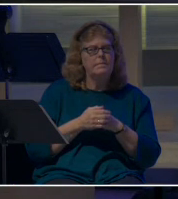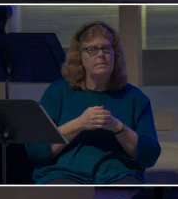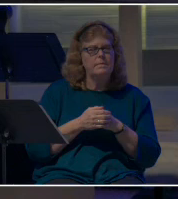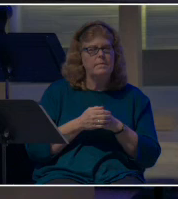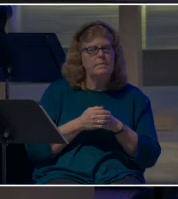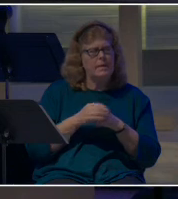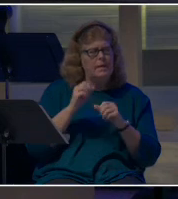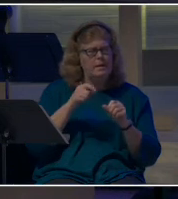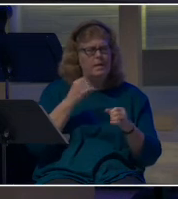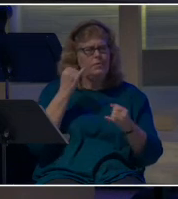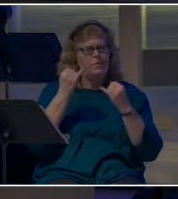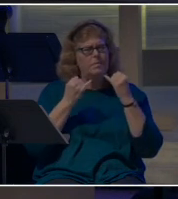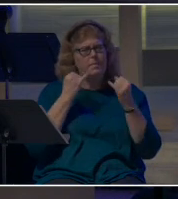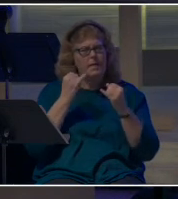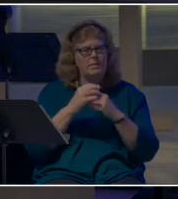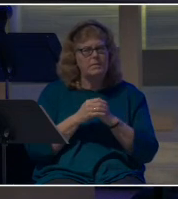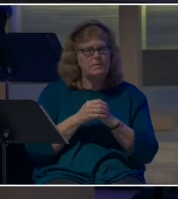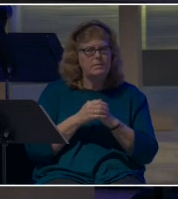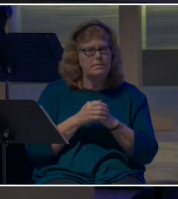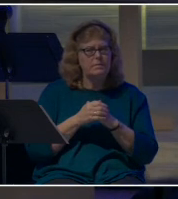Can you imagine that?